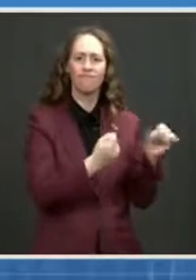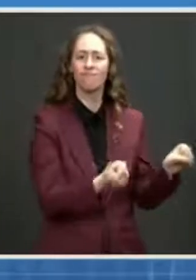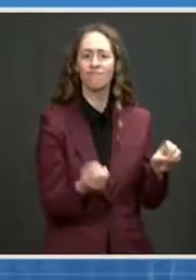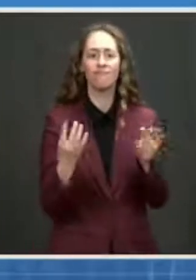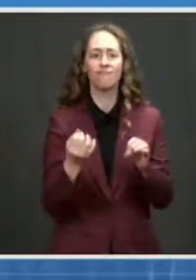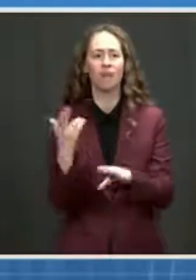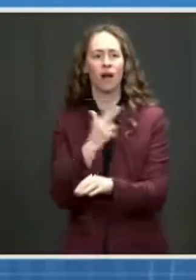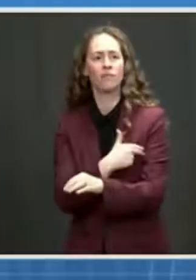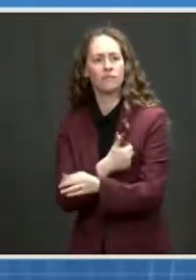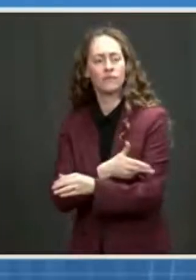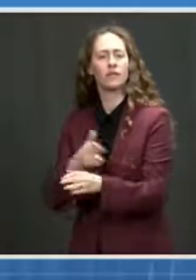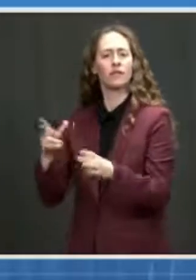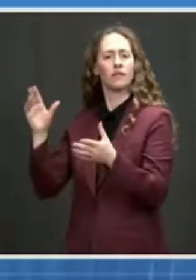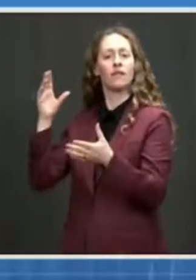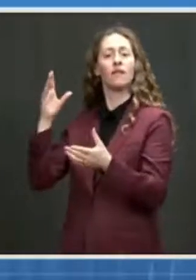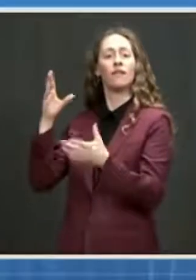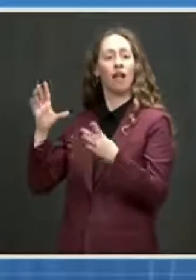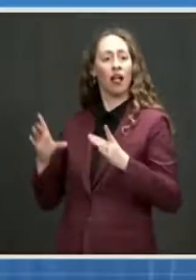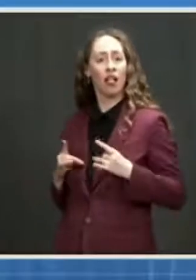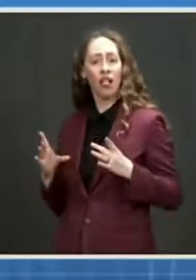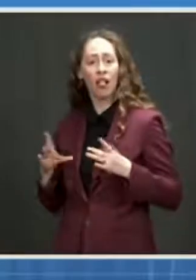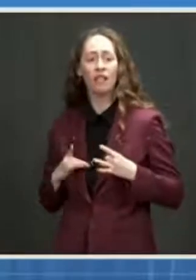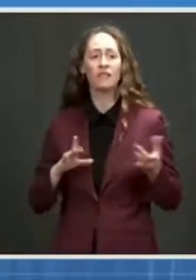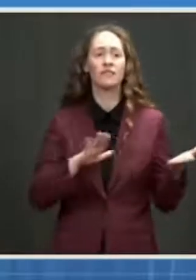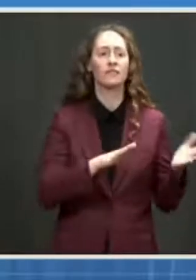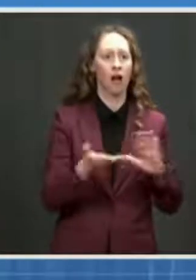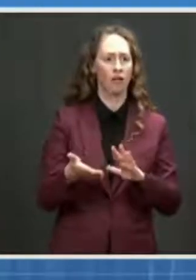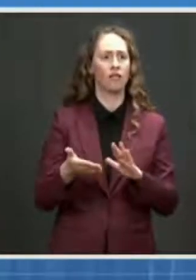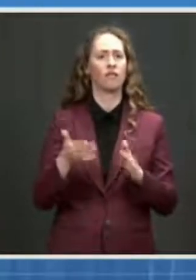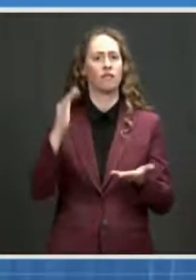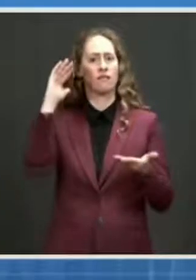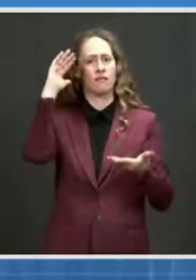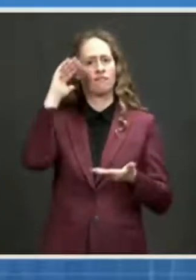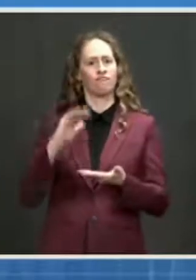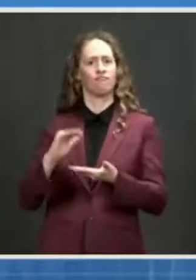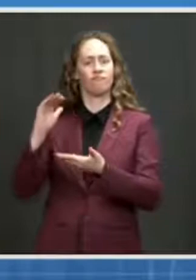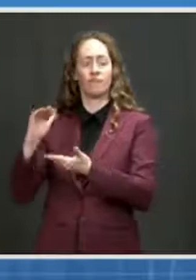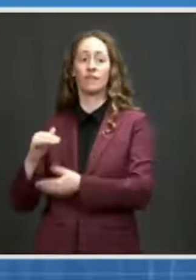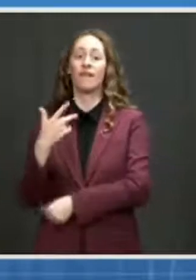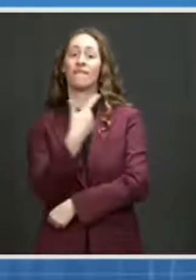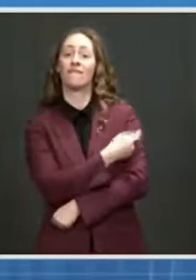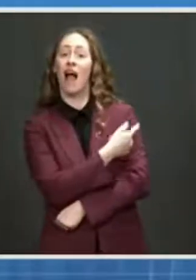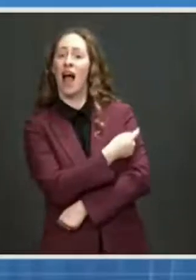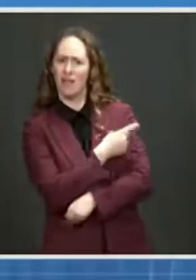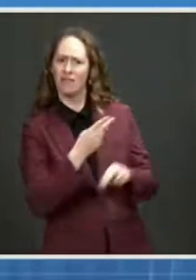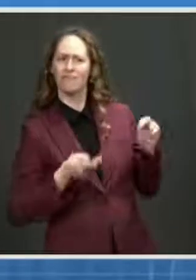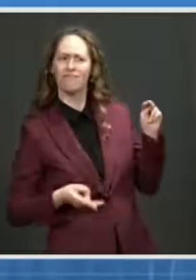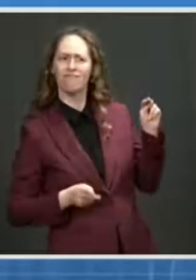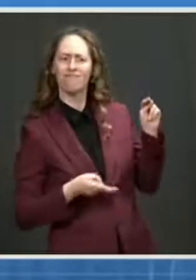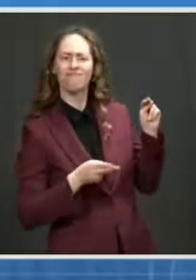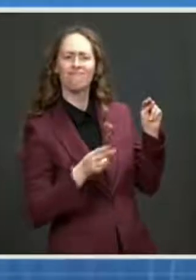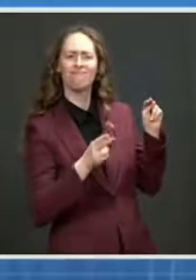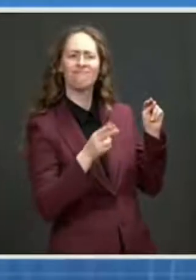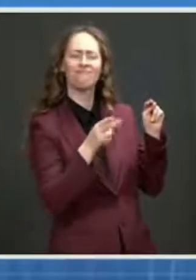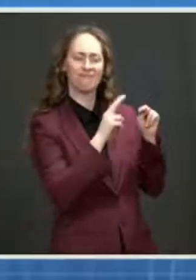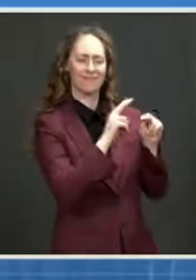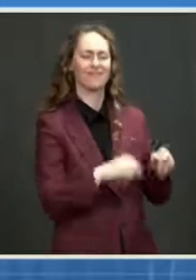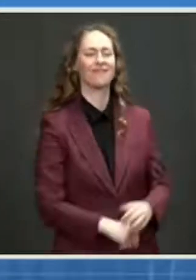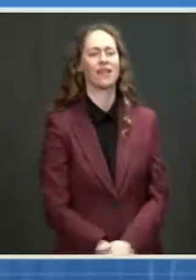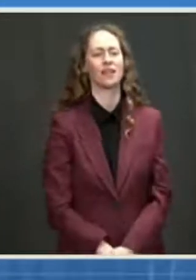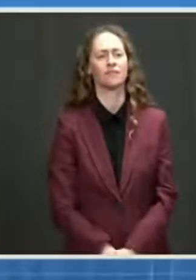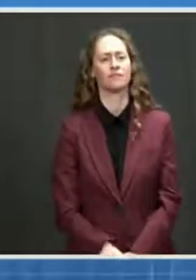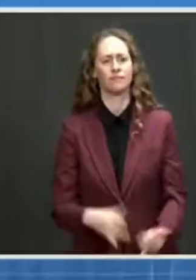vaccinate so many Americans. Each week, there are more and more data to demonstrate the impact of vaccination has on